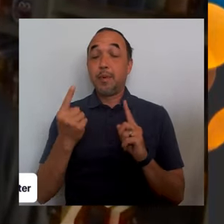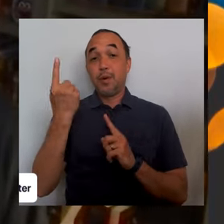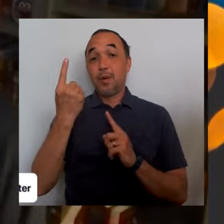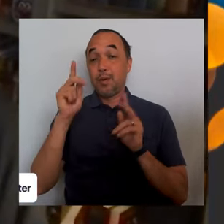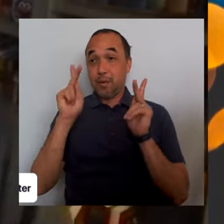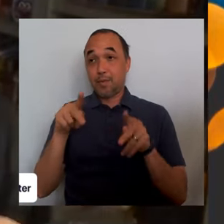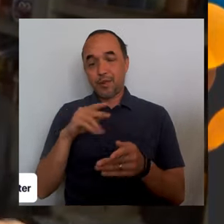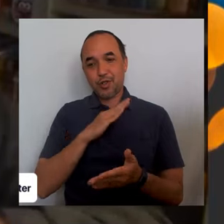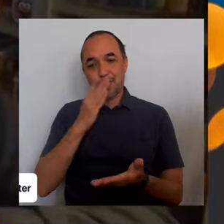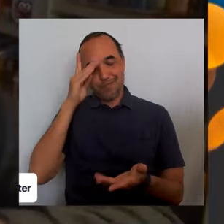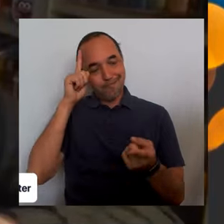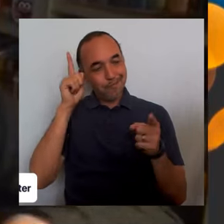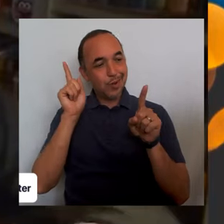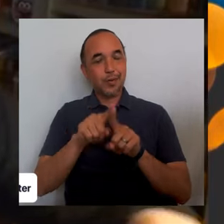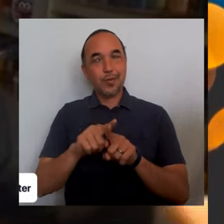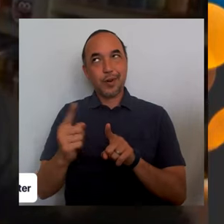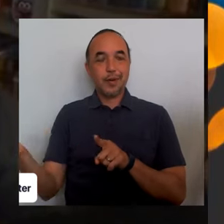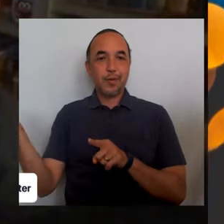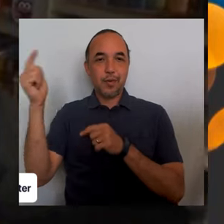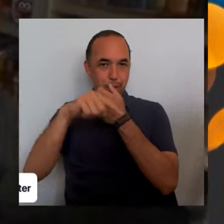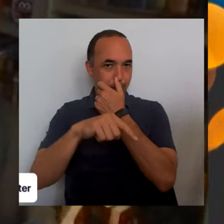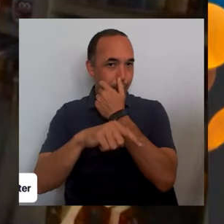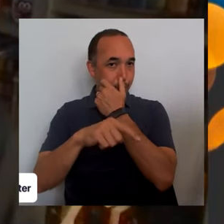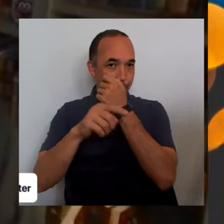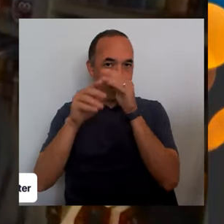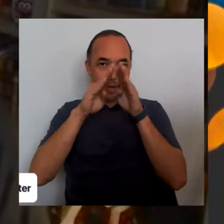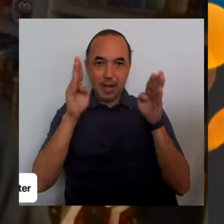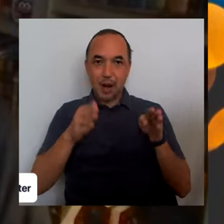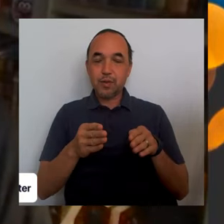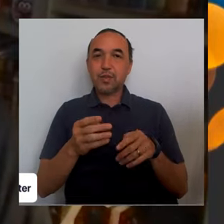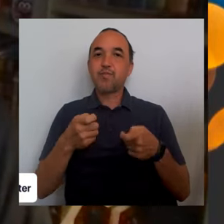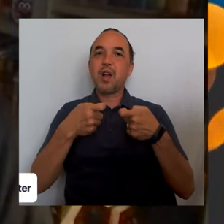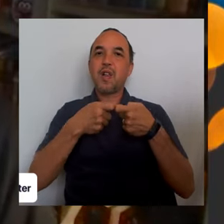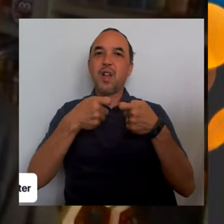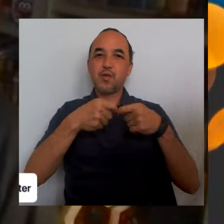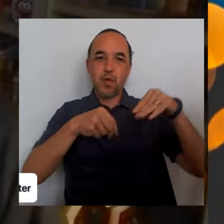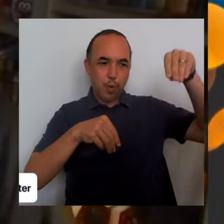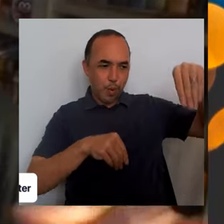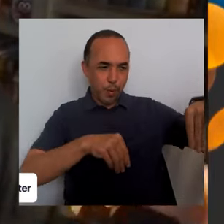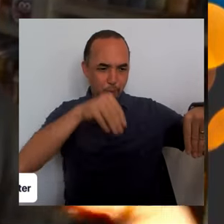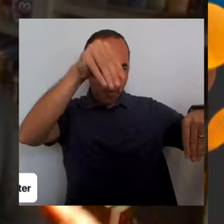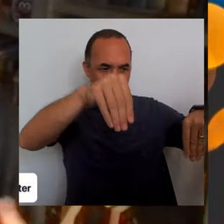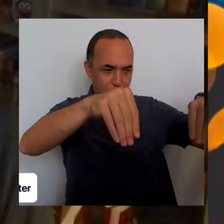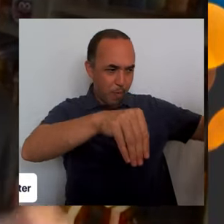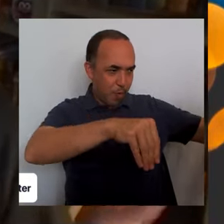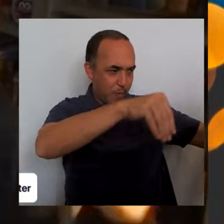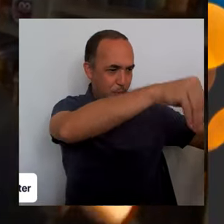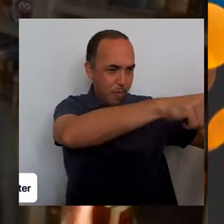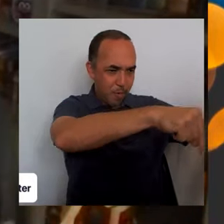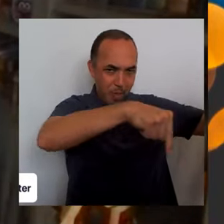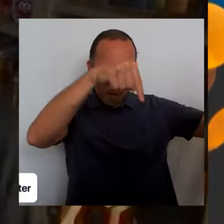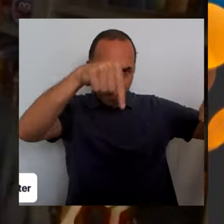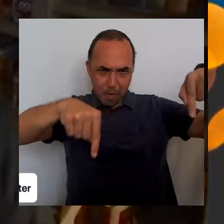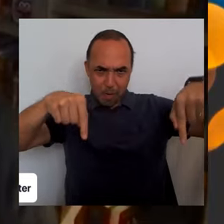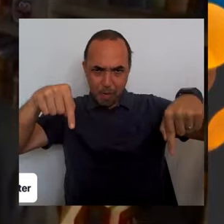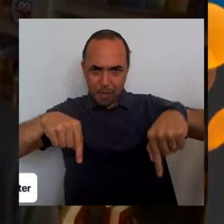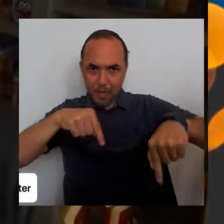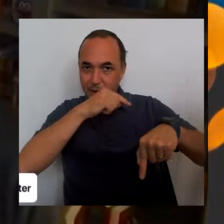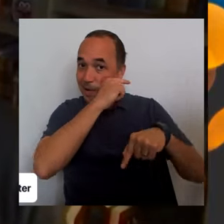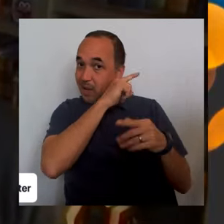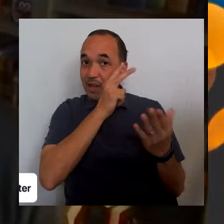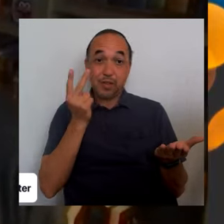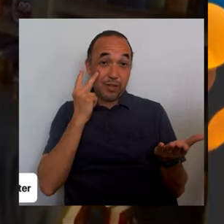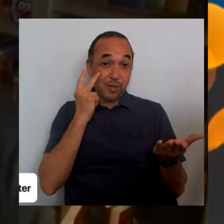and she put electrodes throughout the entire ground to see how energy could go through, and really, and she